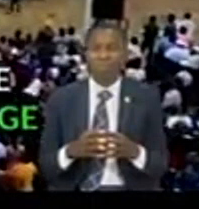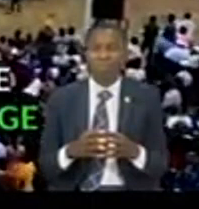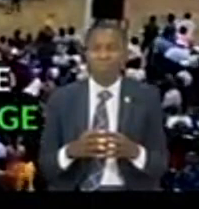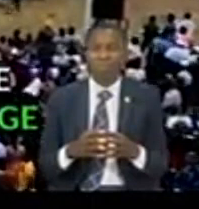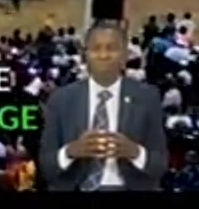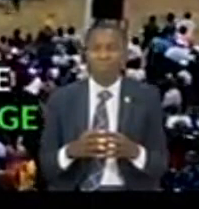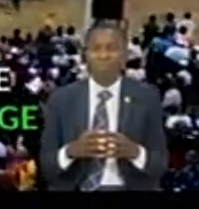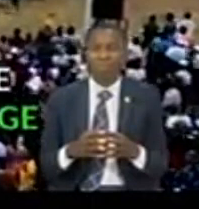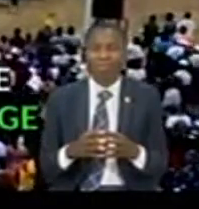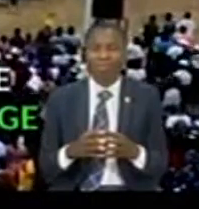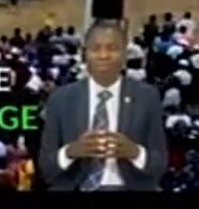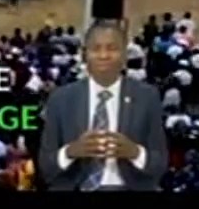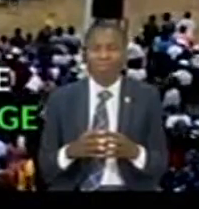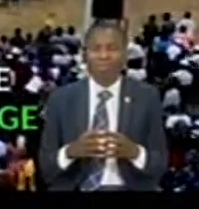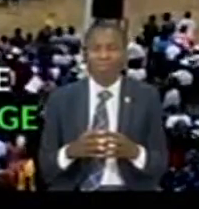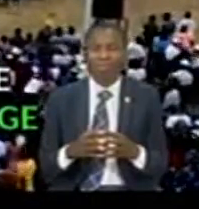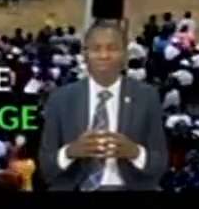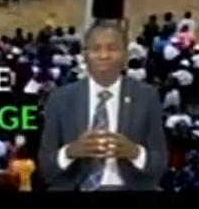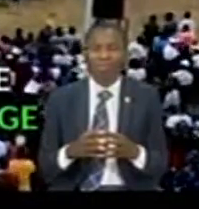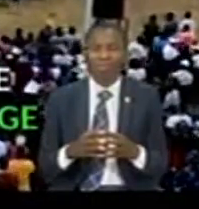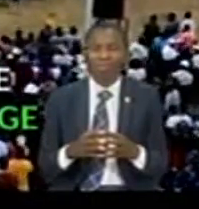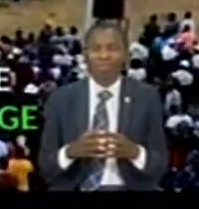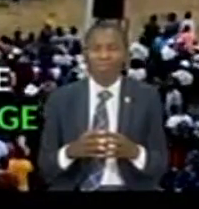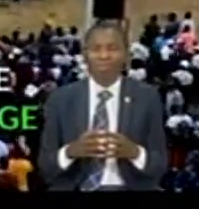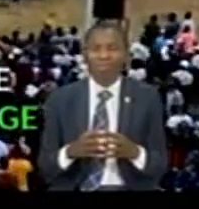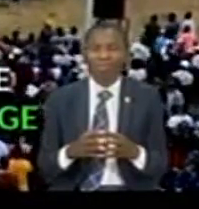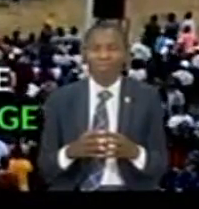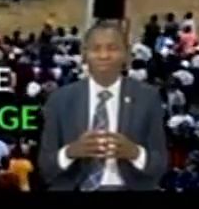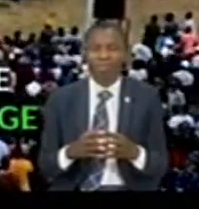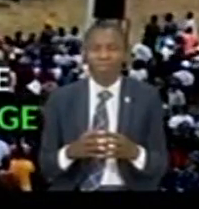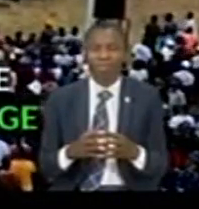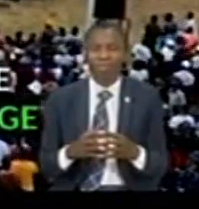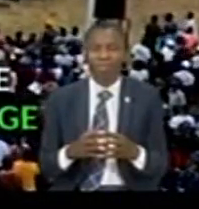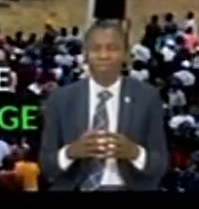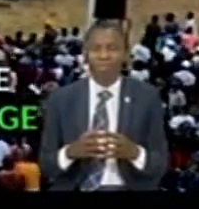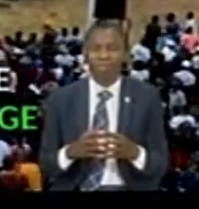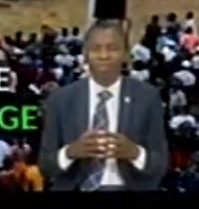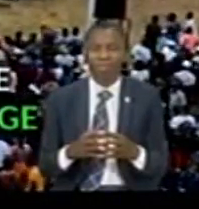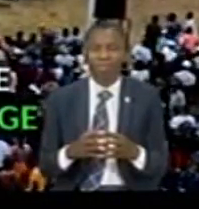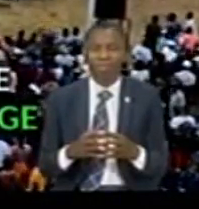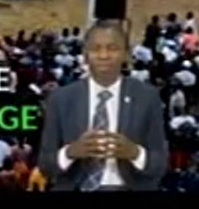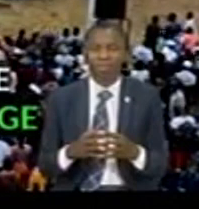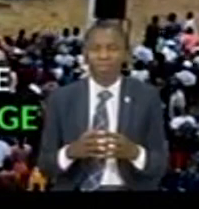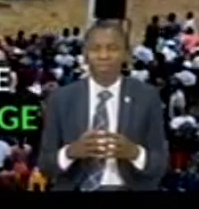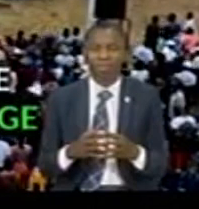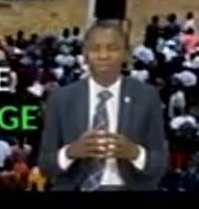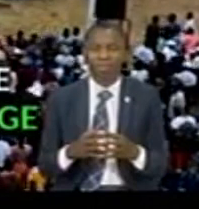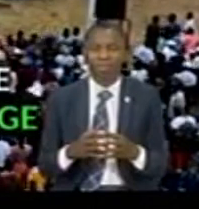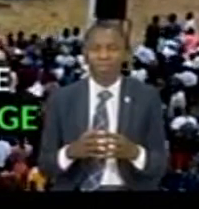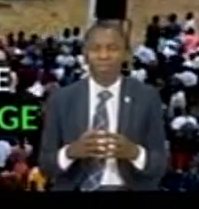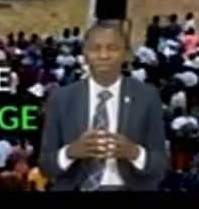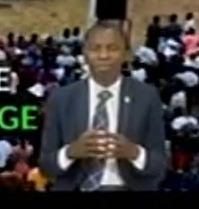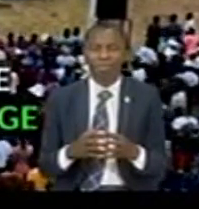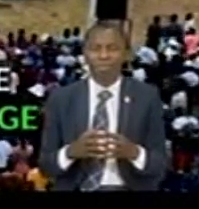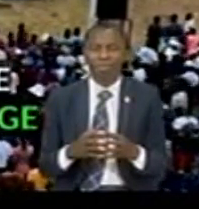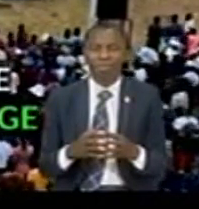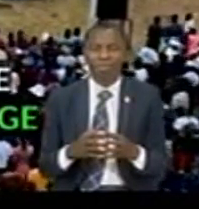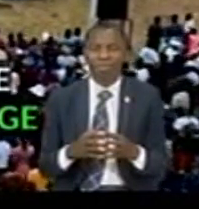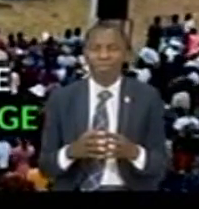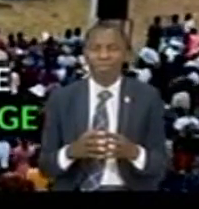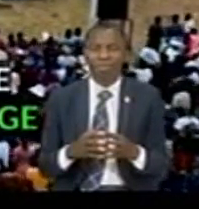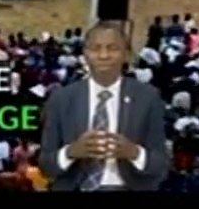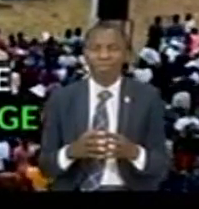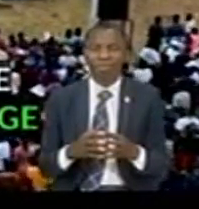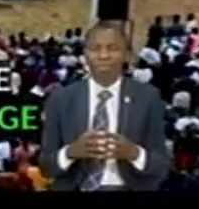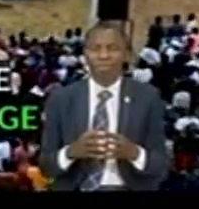is our sanctifier, cleansing us from self and sin, and with all his Spirit's fullness, filling all our hearts